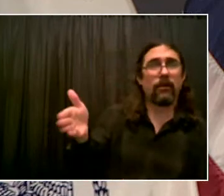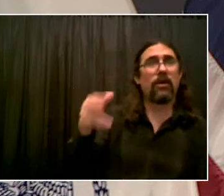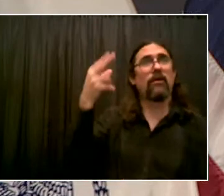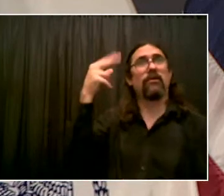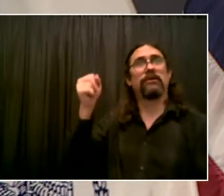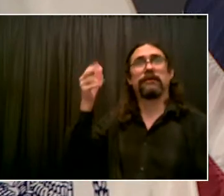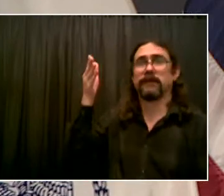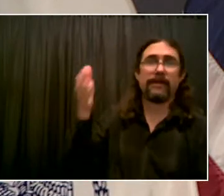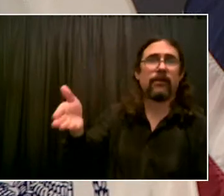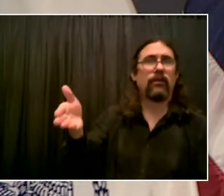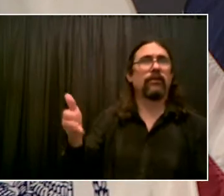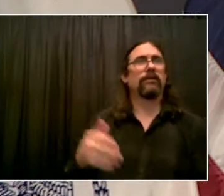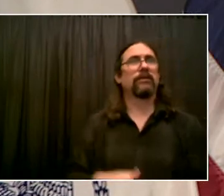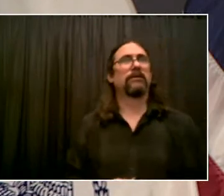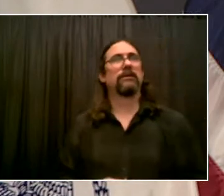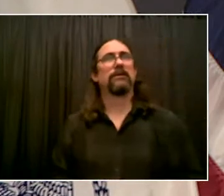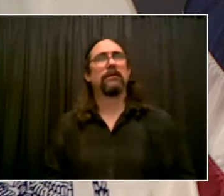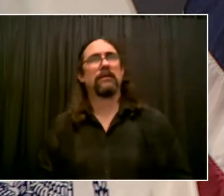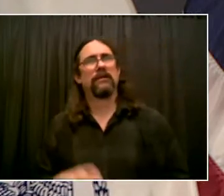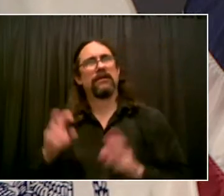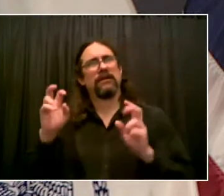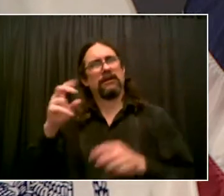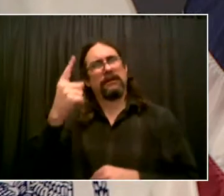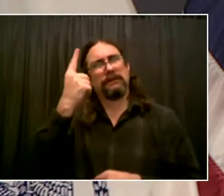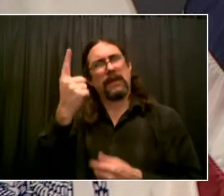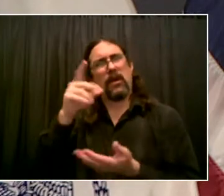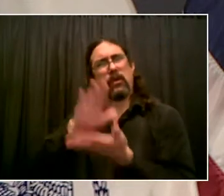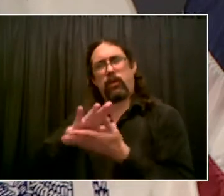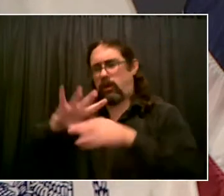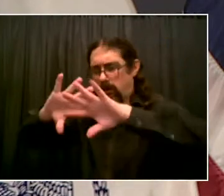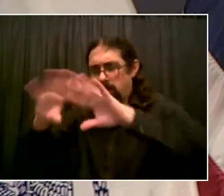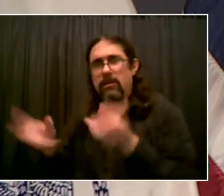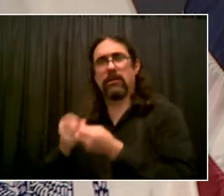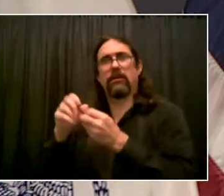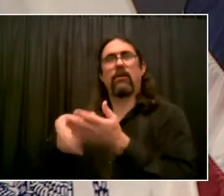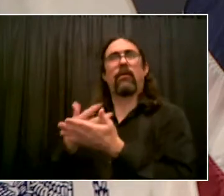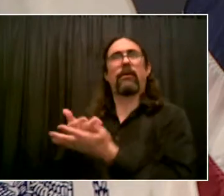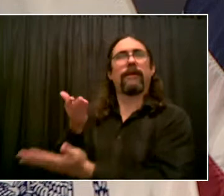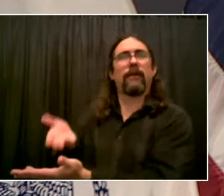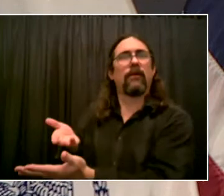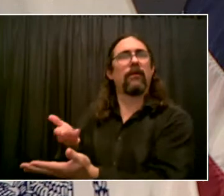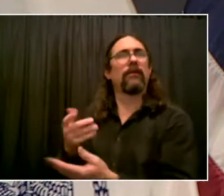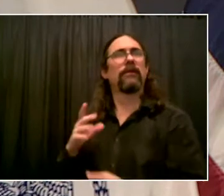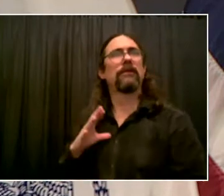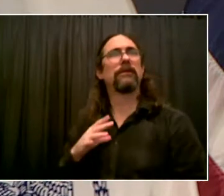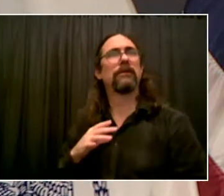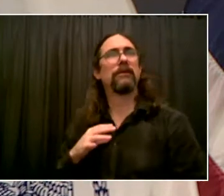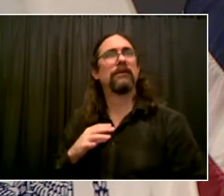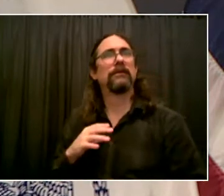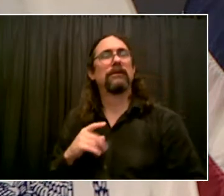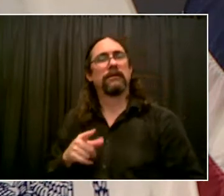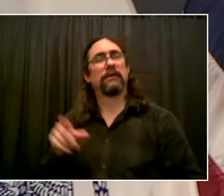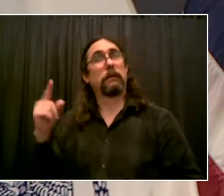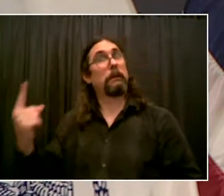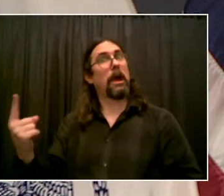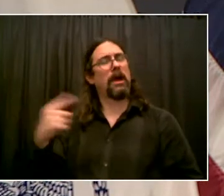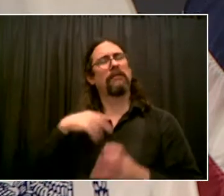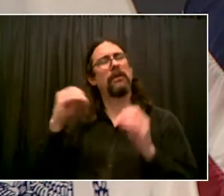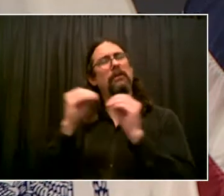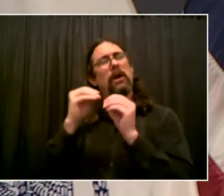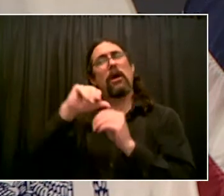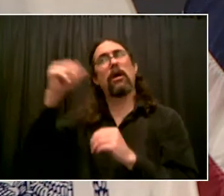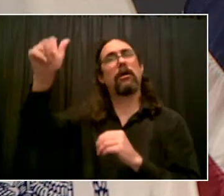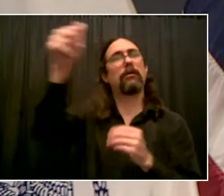and now they can get on that fast track. That's the kind of thing we want to see more of. And the reason this is all happening is a great champion